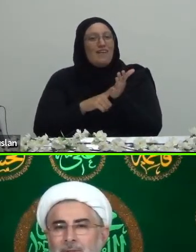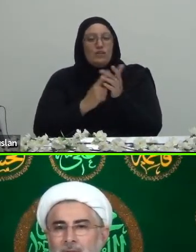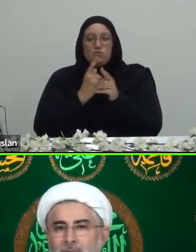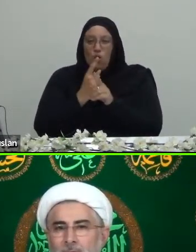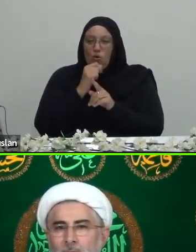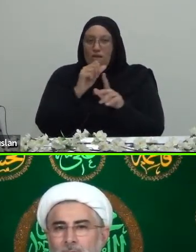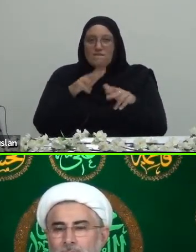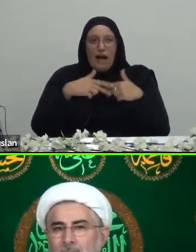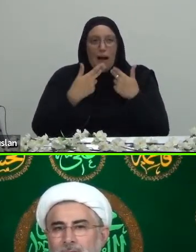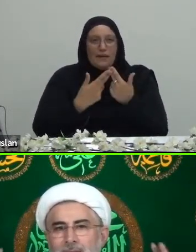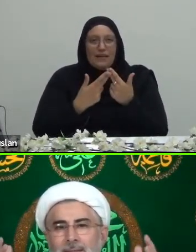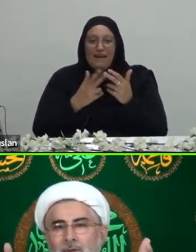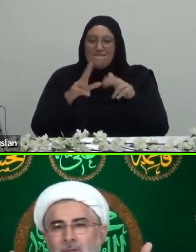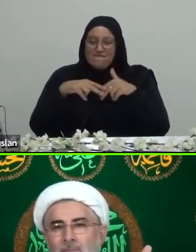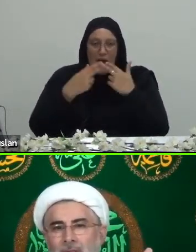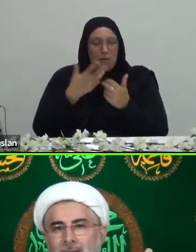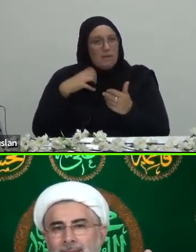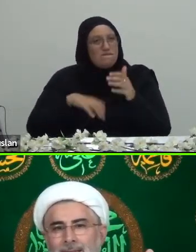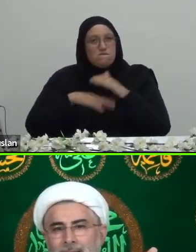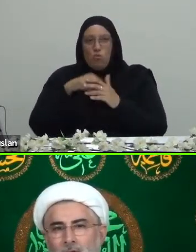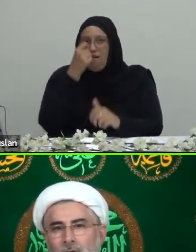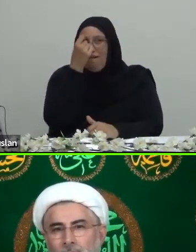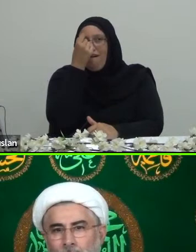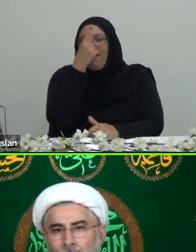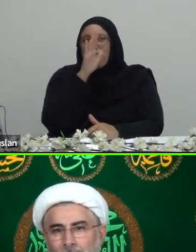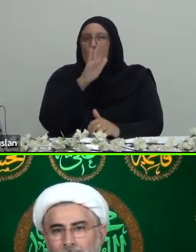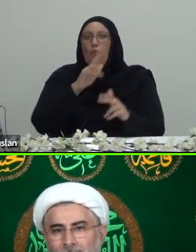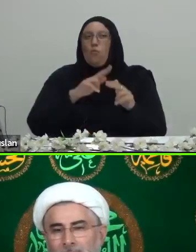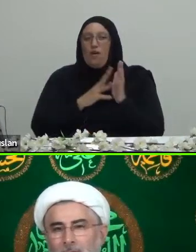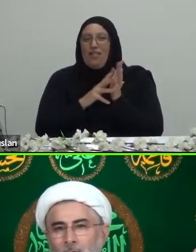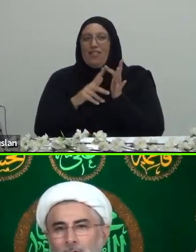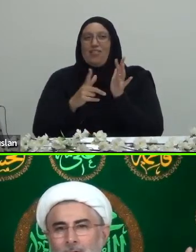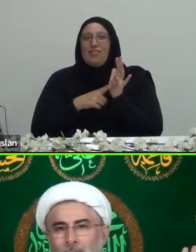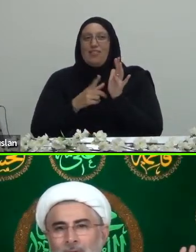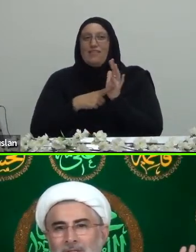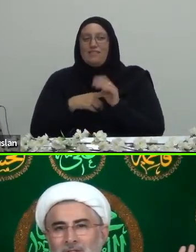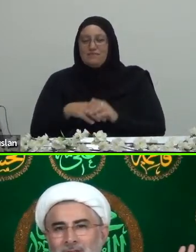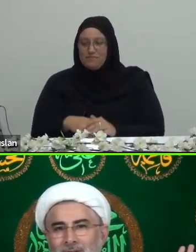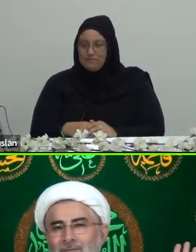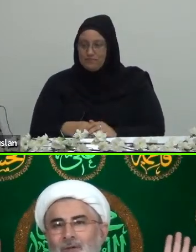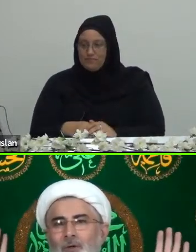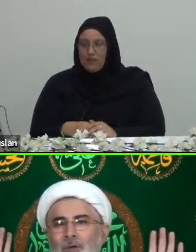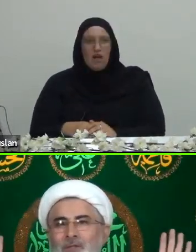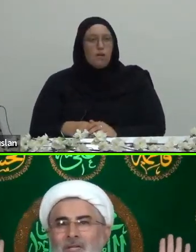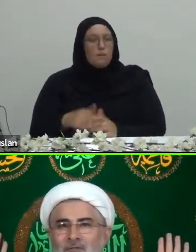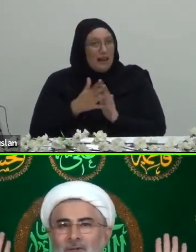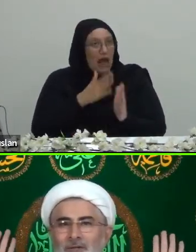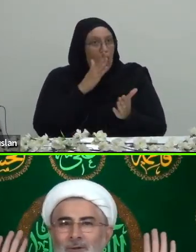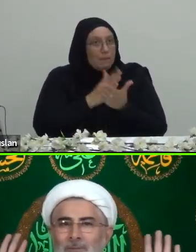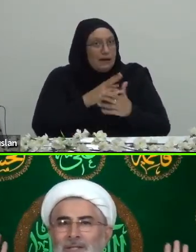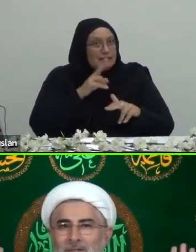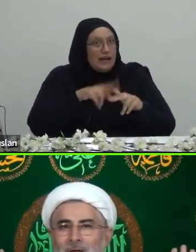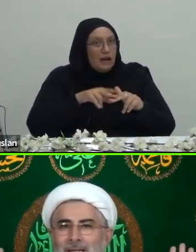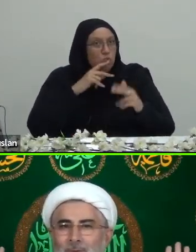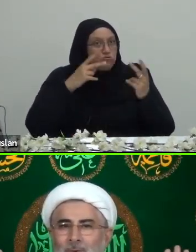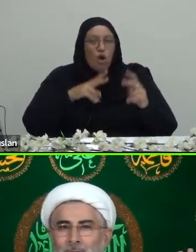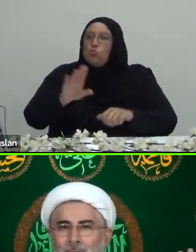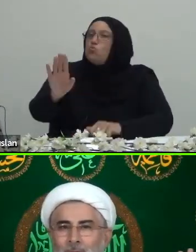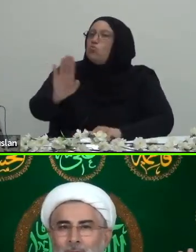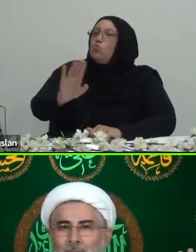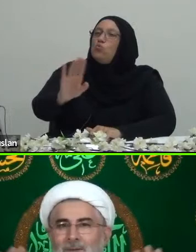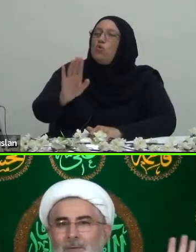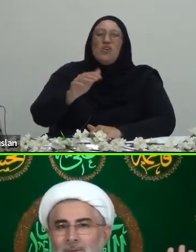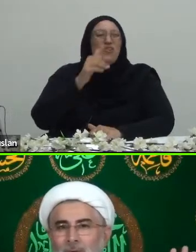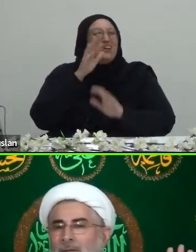must have this very good understanding. That doesn't mean that dad is dying tonight. No need to be scared of. No, astaghfirullah, please, dad, don't